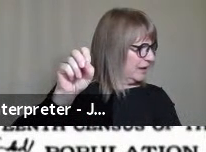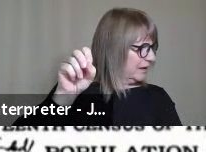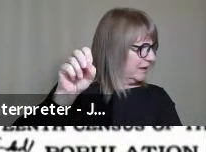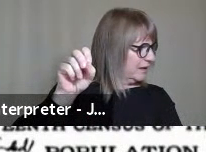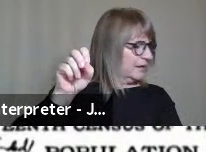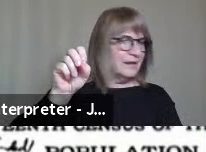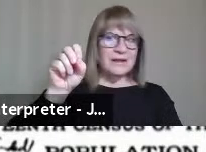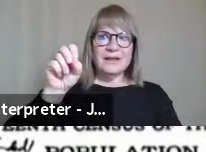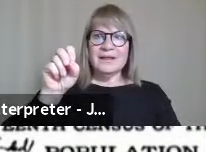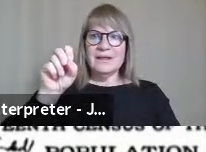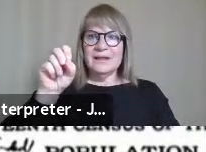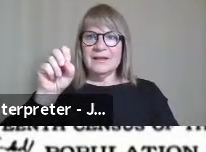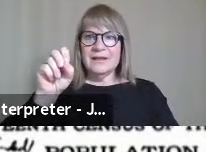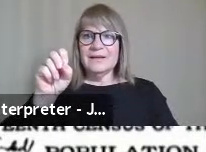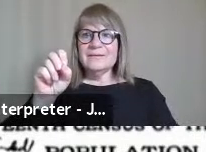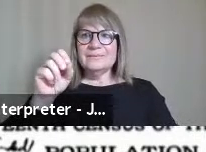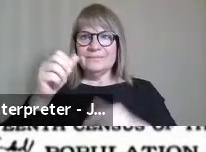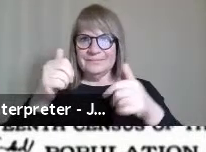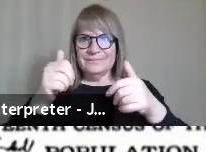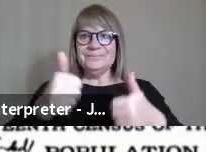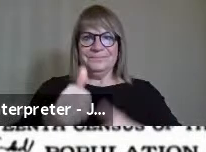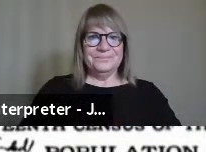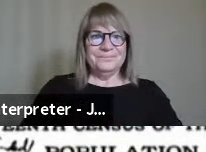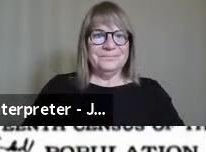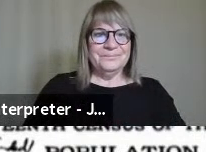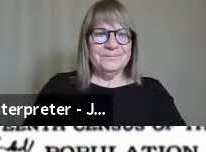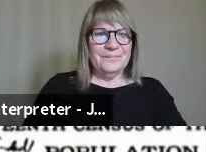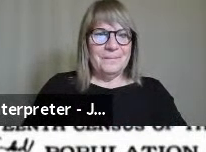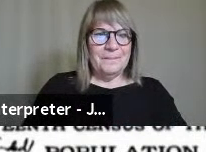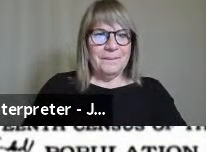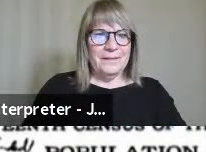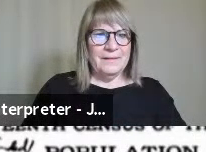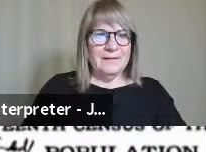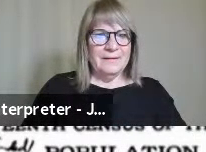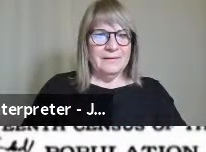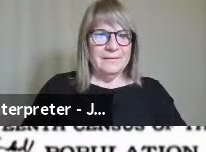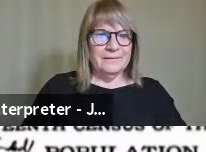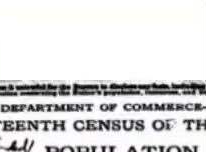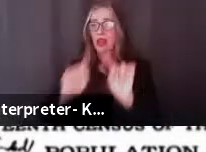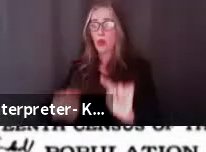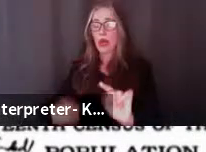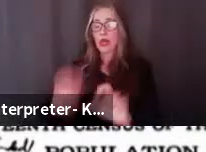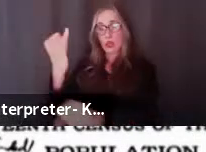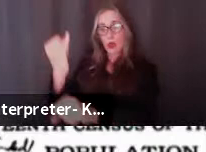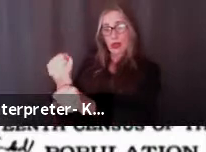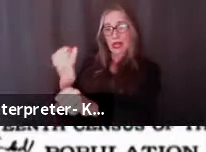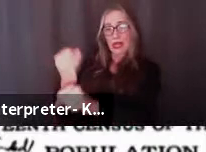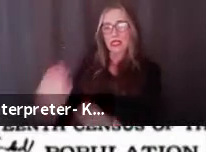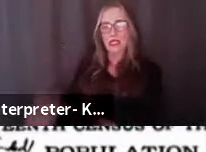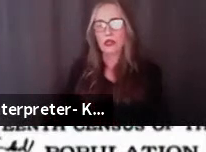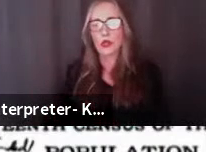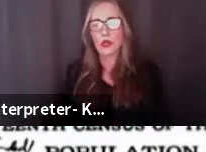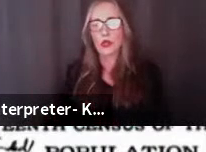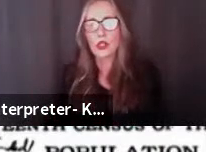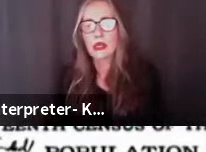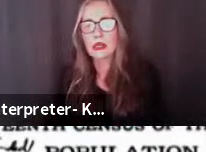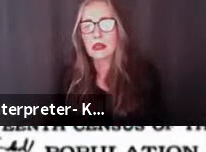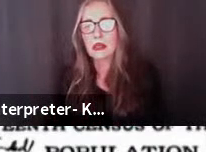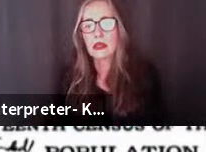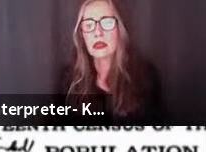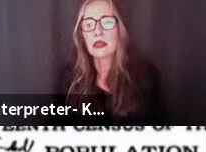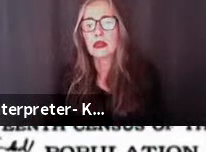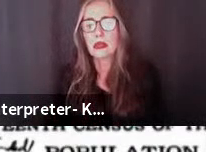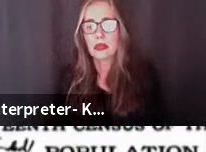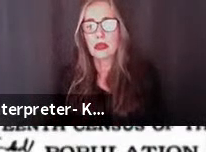and what you can see here is these are handwritten records where they were going to the institutions in this case to document all of the